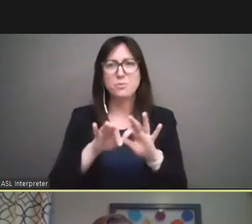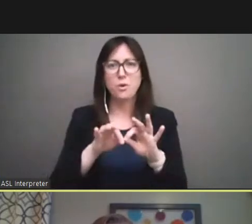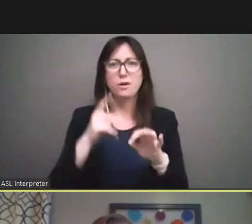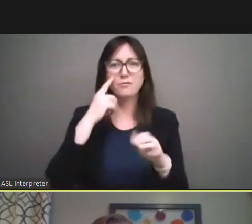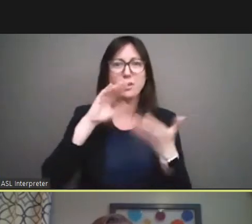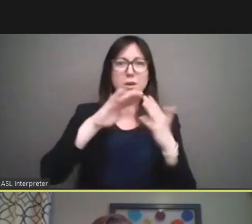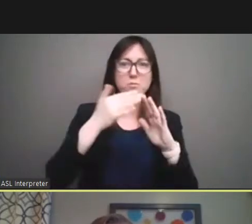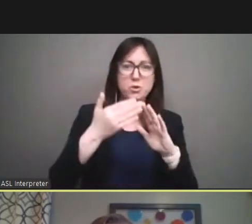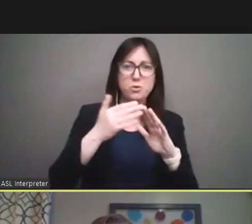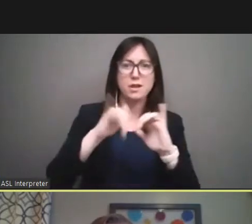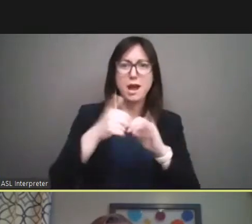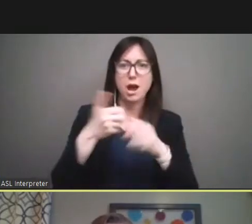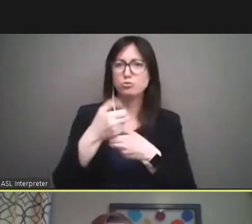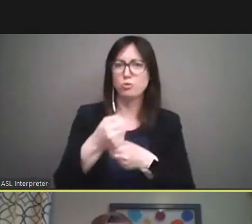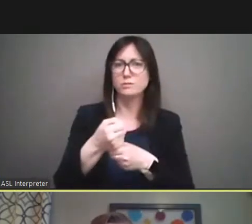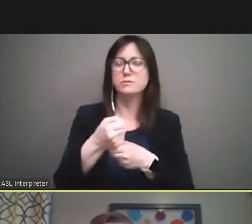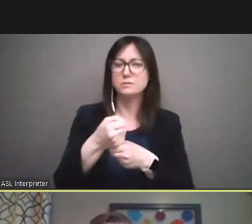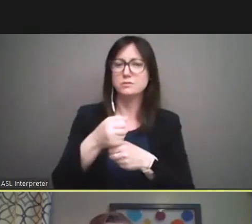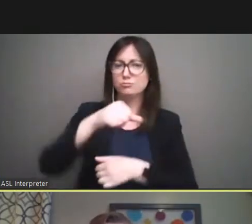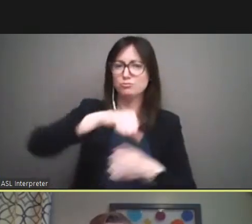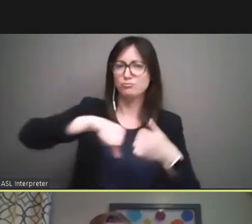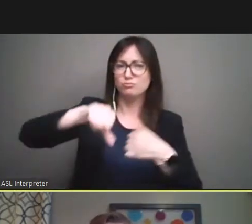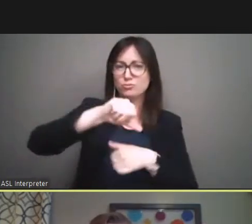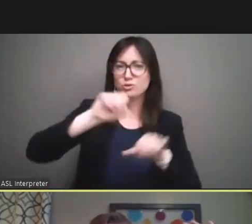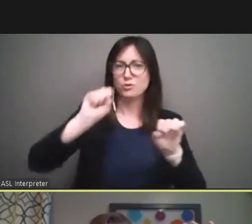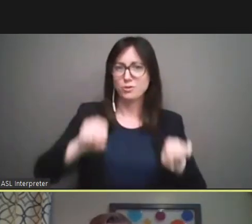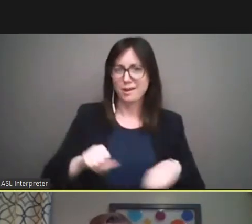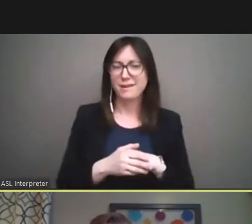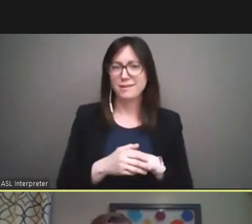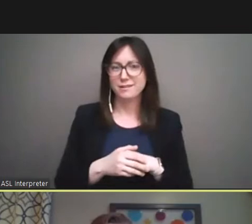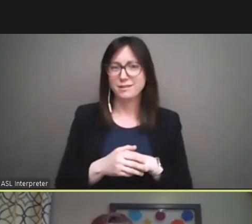in general, not just with people and then